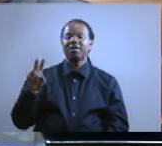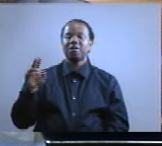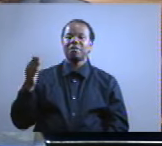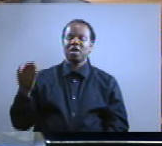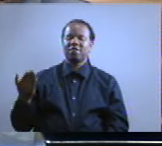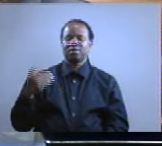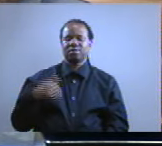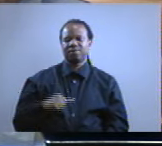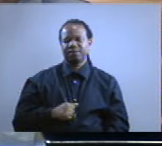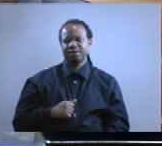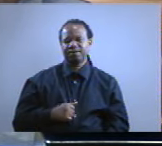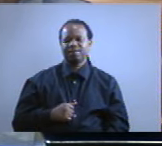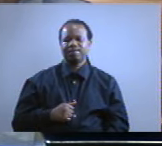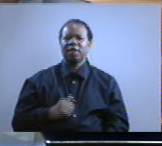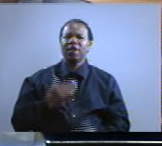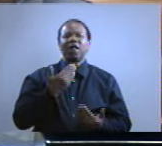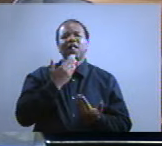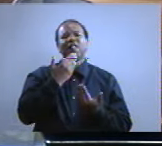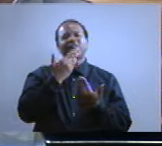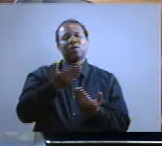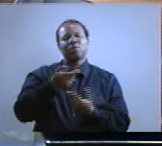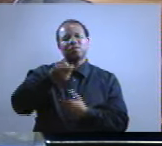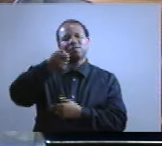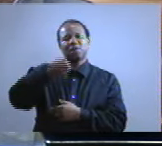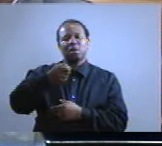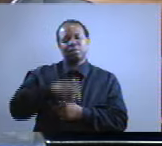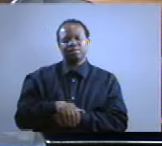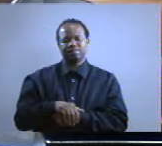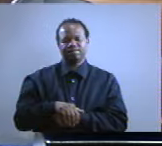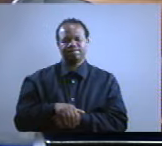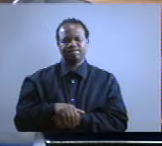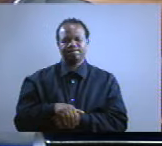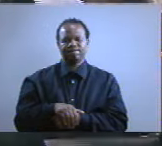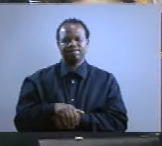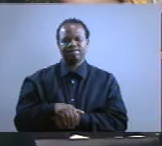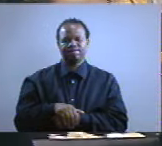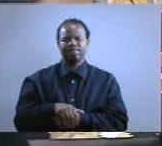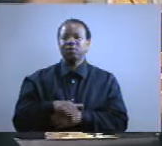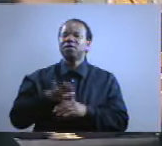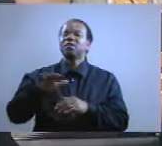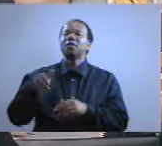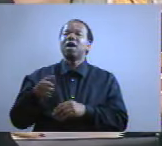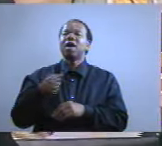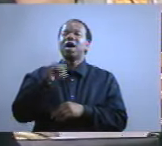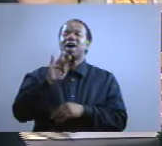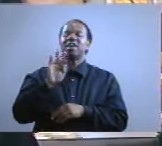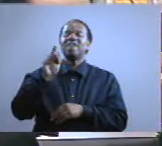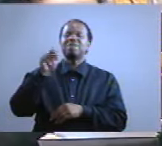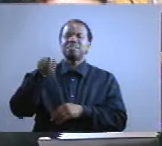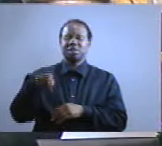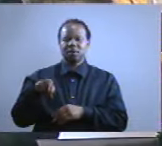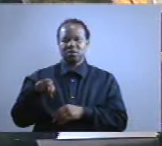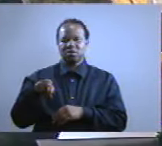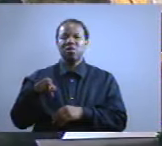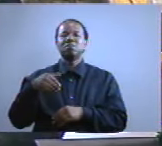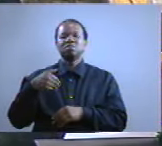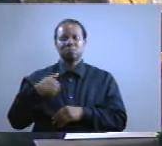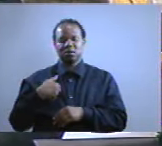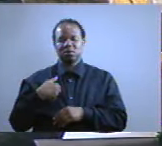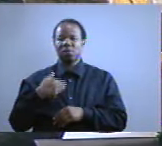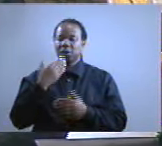sir. Thank you, Mr. Speaker. I move on behalf of the Inkatha Freedom Party without notice that this